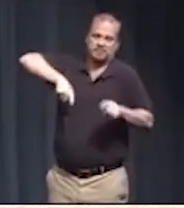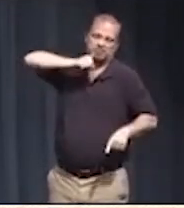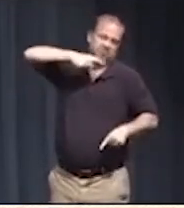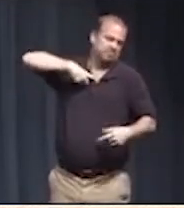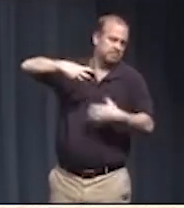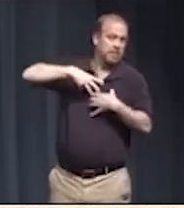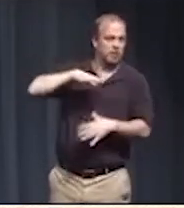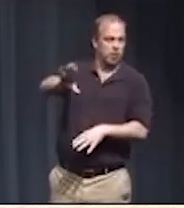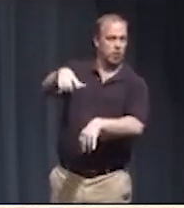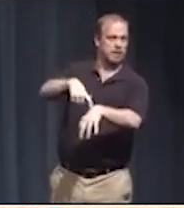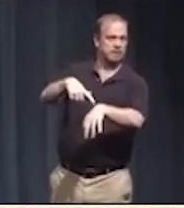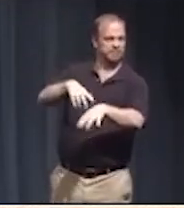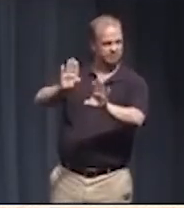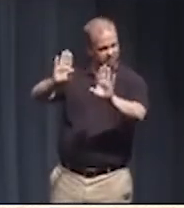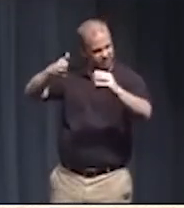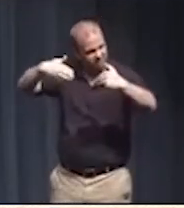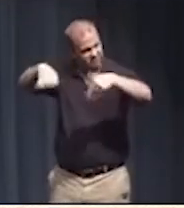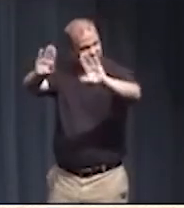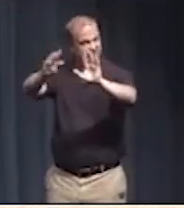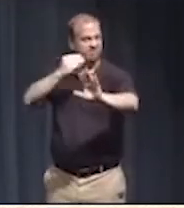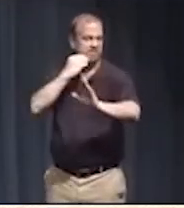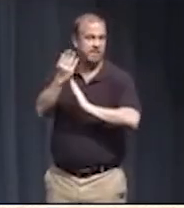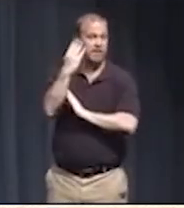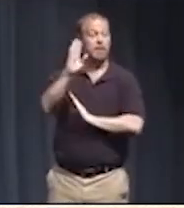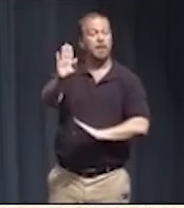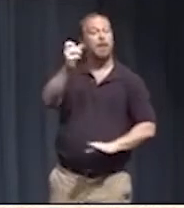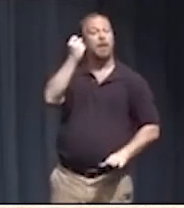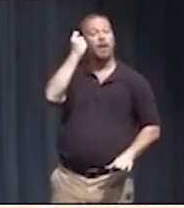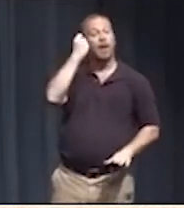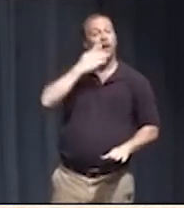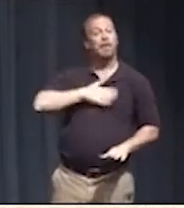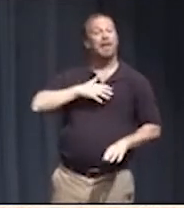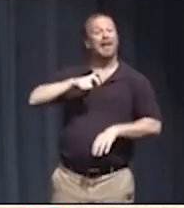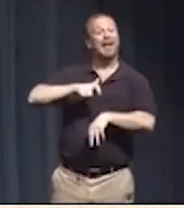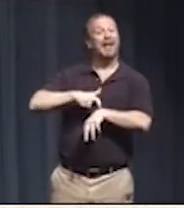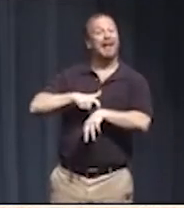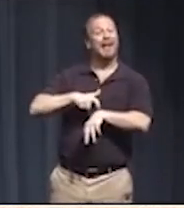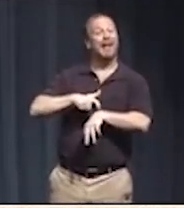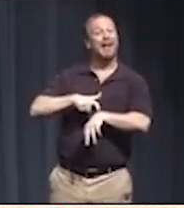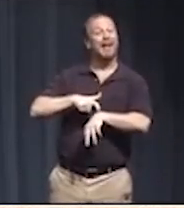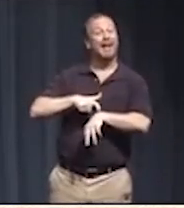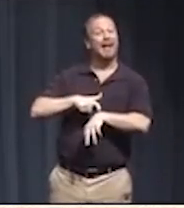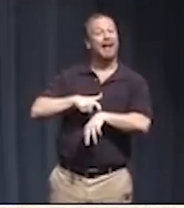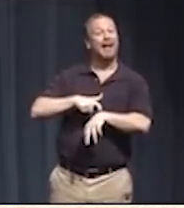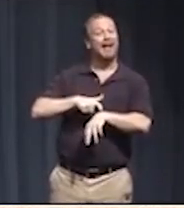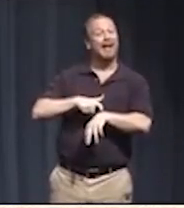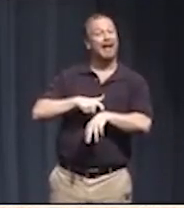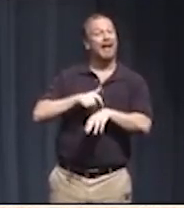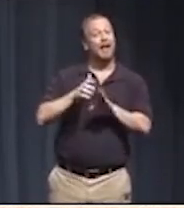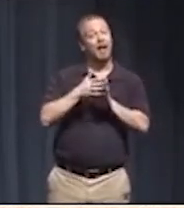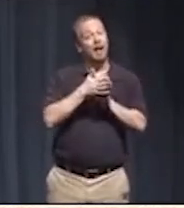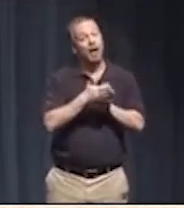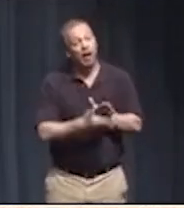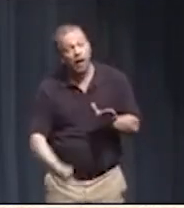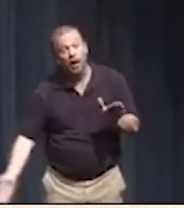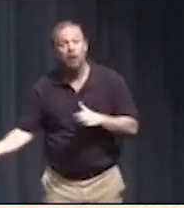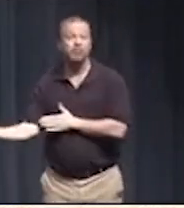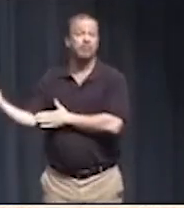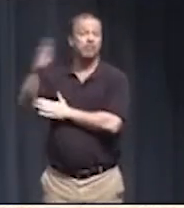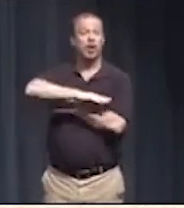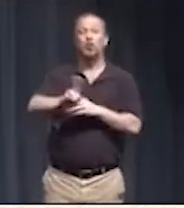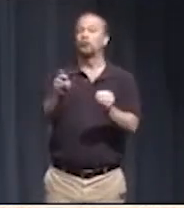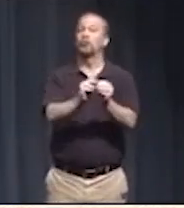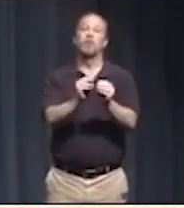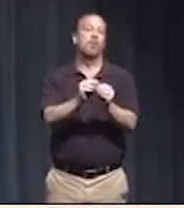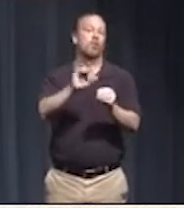Fine. Have that breakfast. But please, on those days, no more junk food the rest of the day. I'm like,